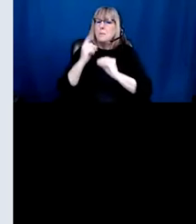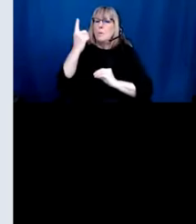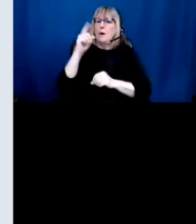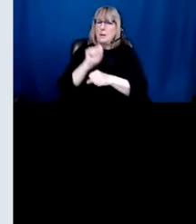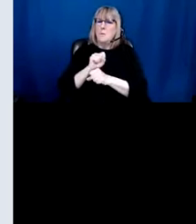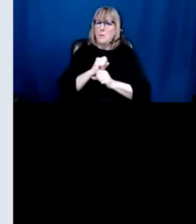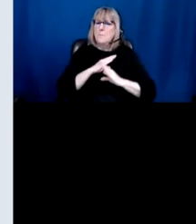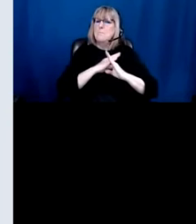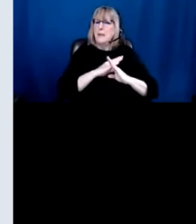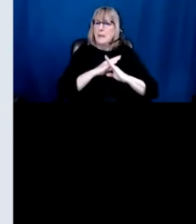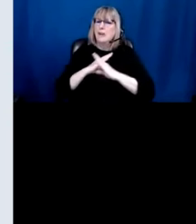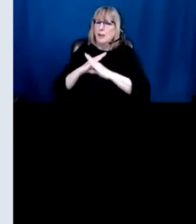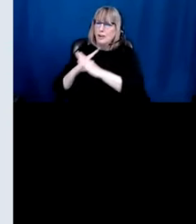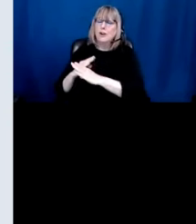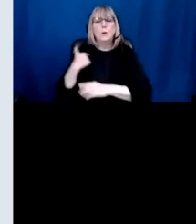estudios.